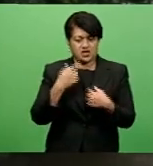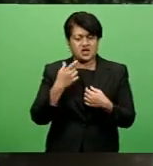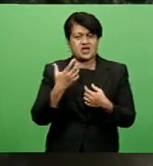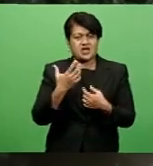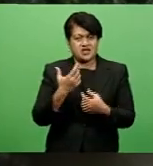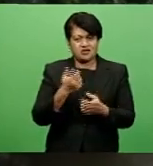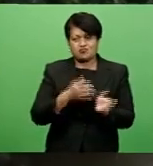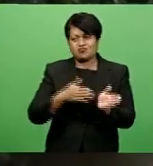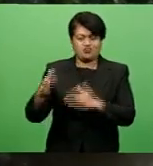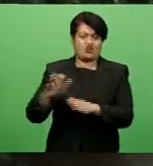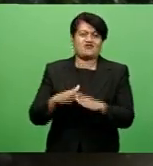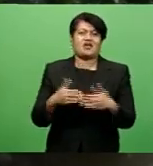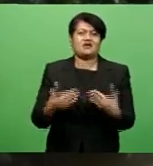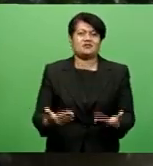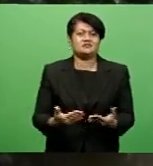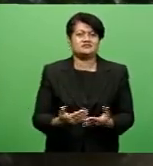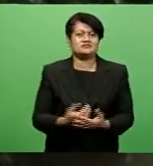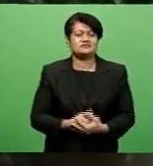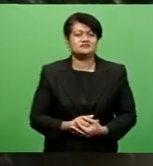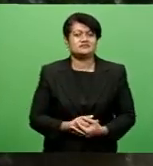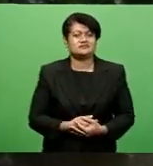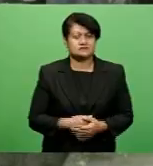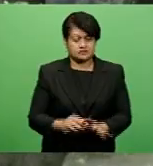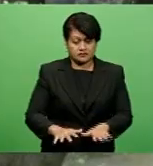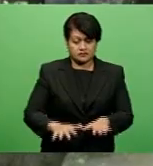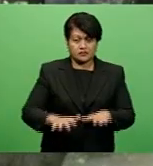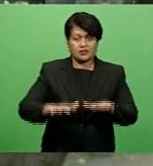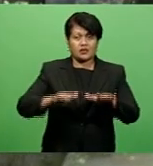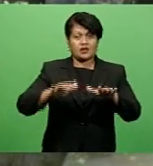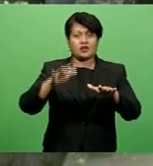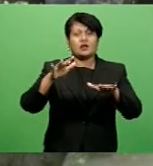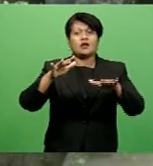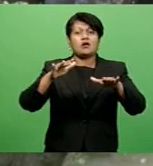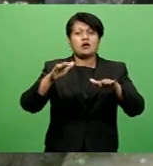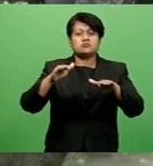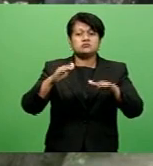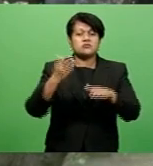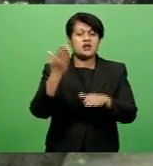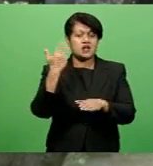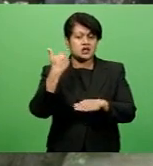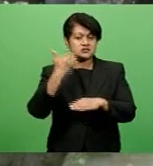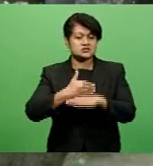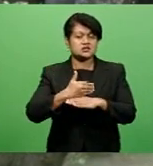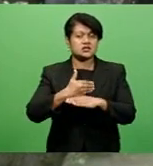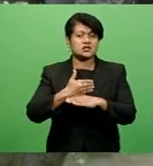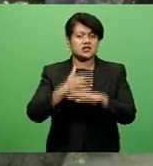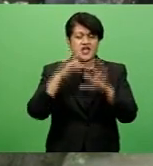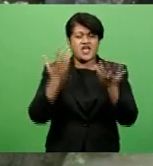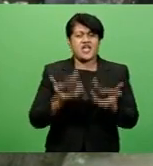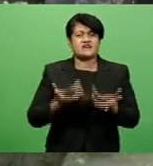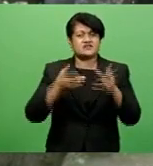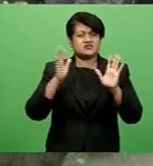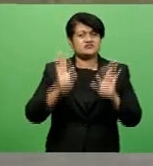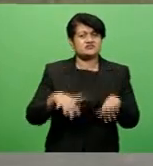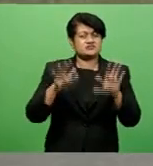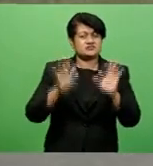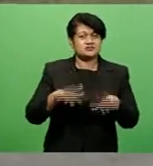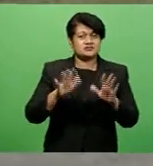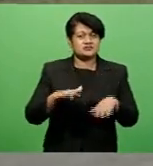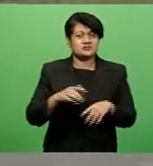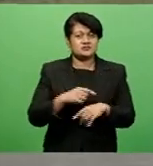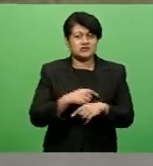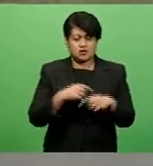happens. The floodwater came all the way up last night during heavy rain, and it has been subsiding since. We